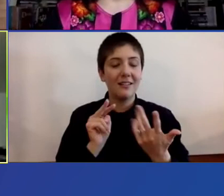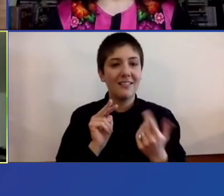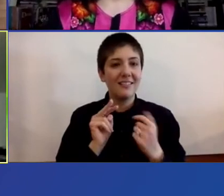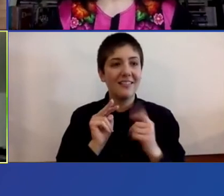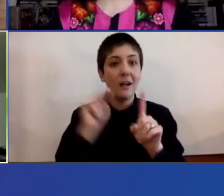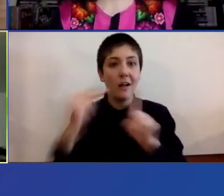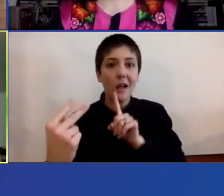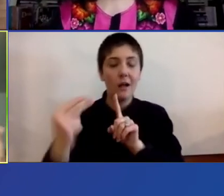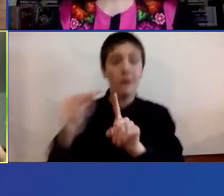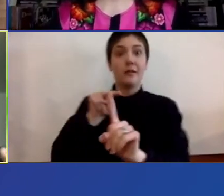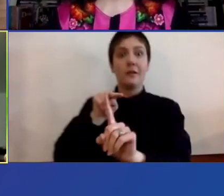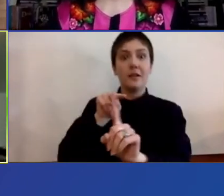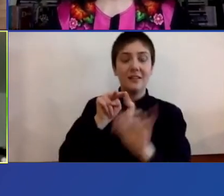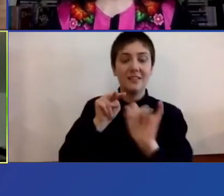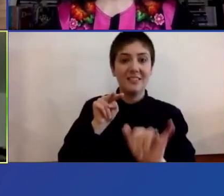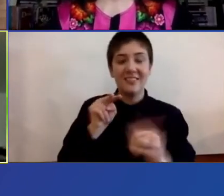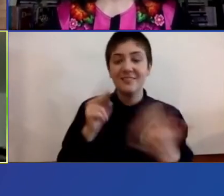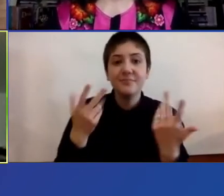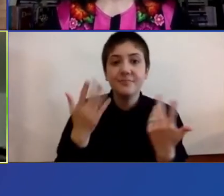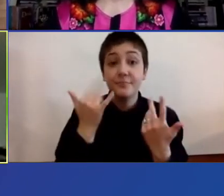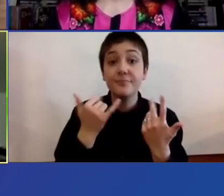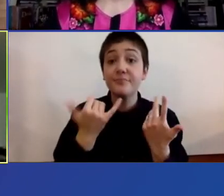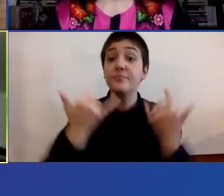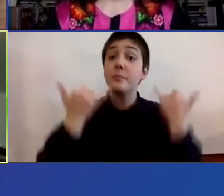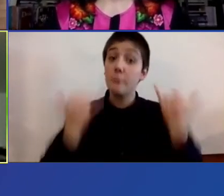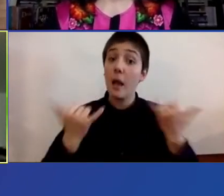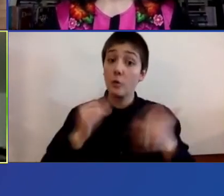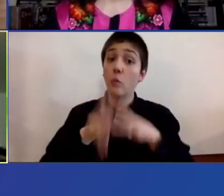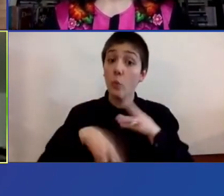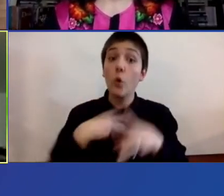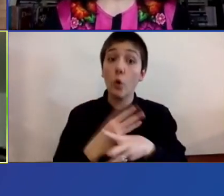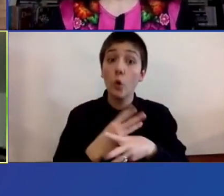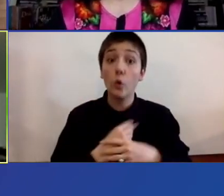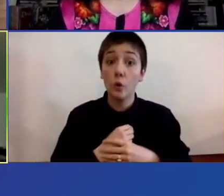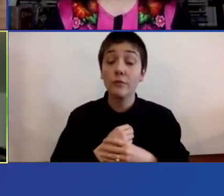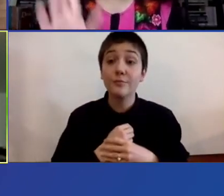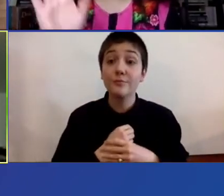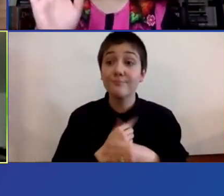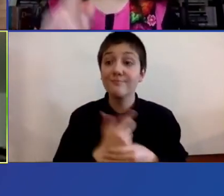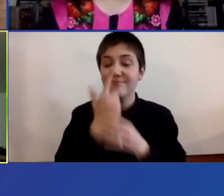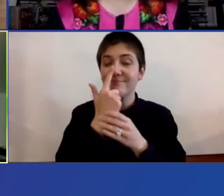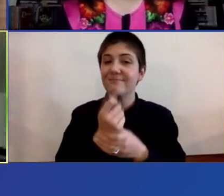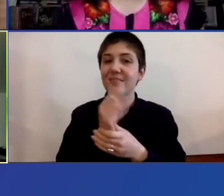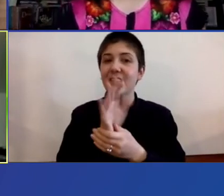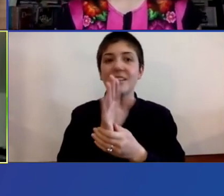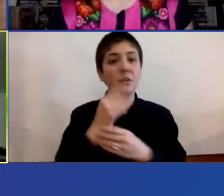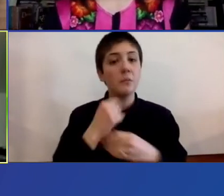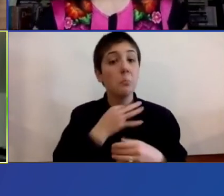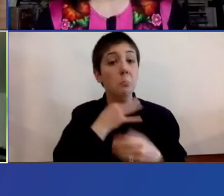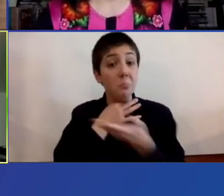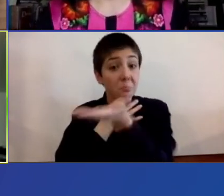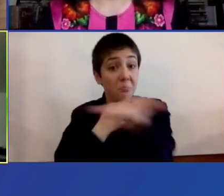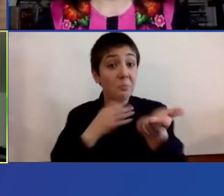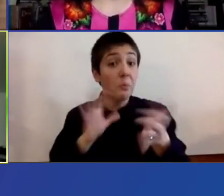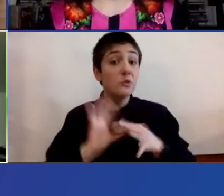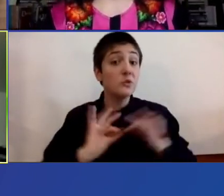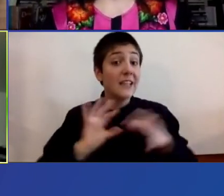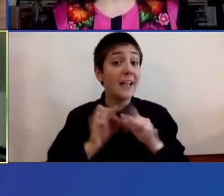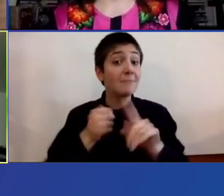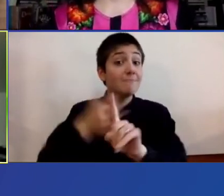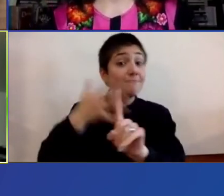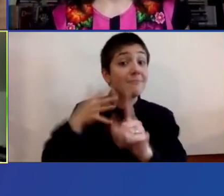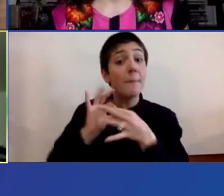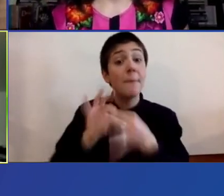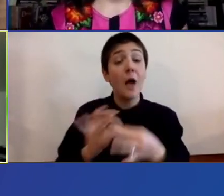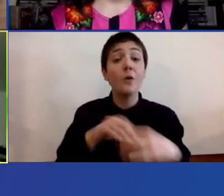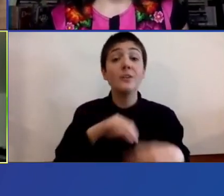modern world. But who else wants to pick up on this idea of the connection between spirituality and artistic practice? Okay,